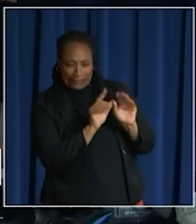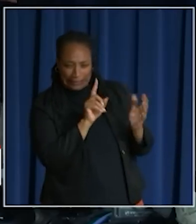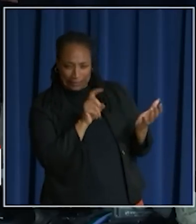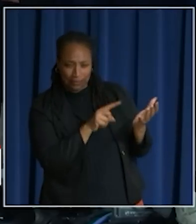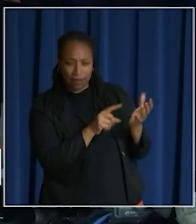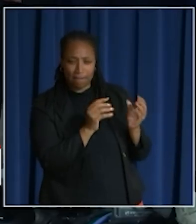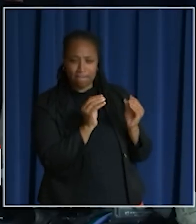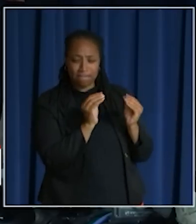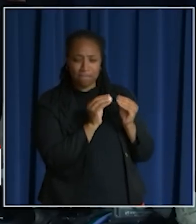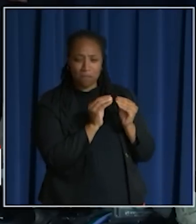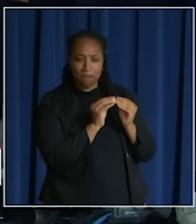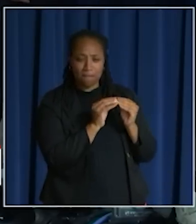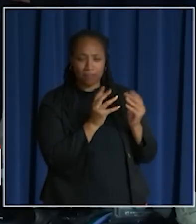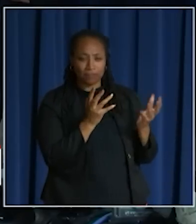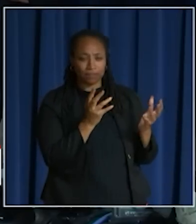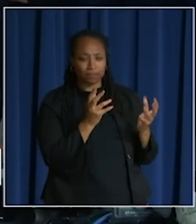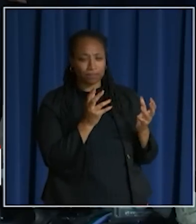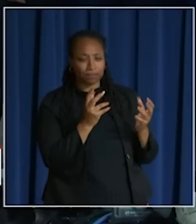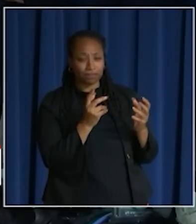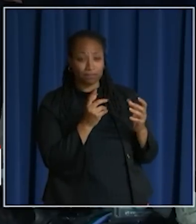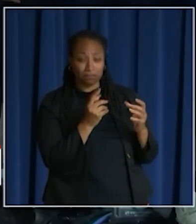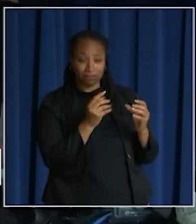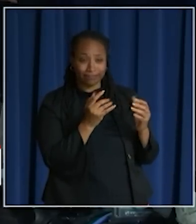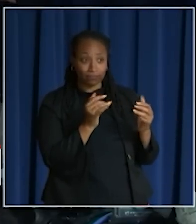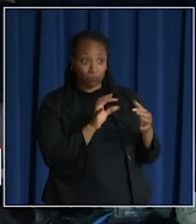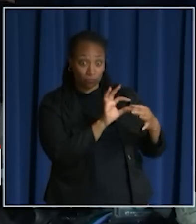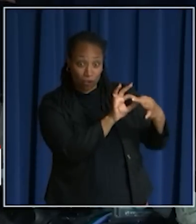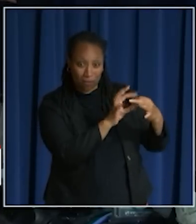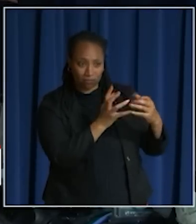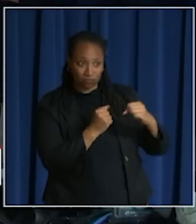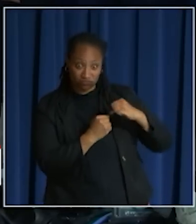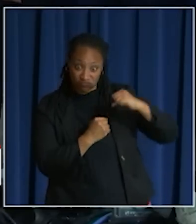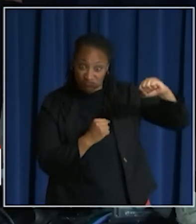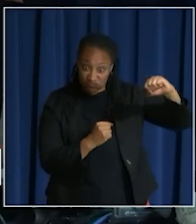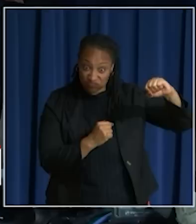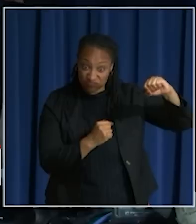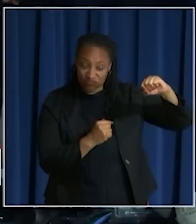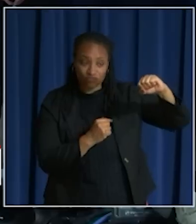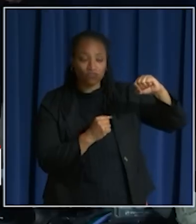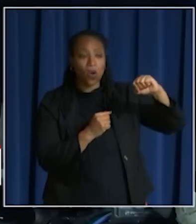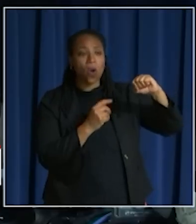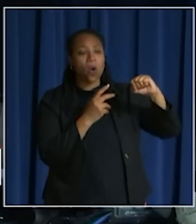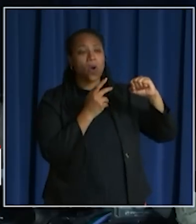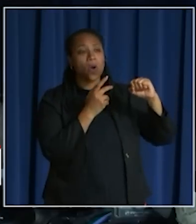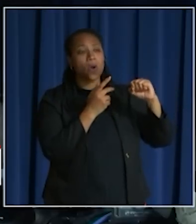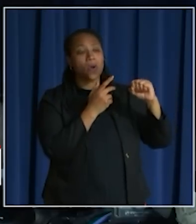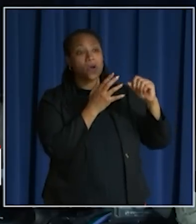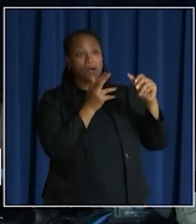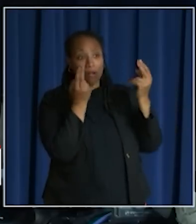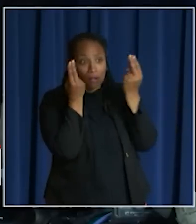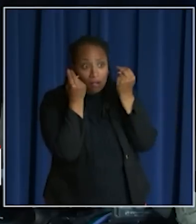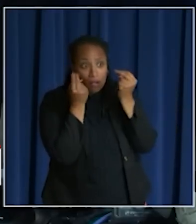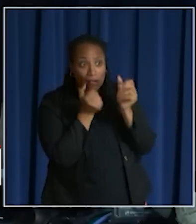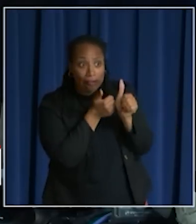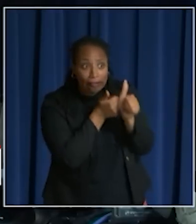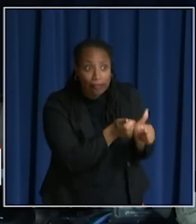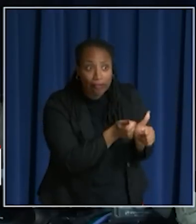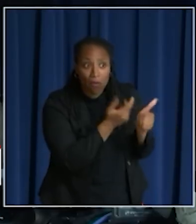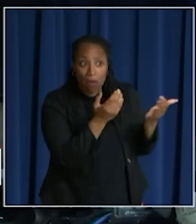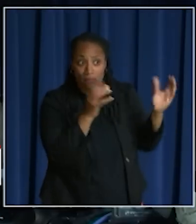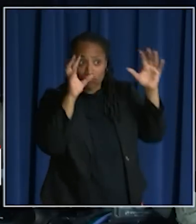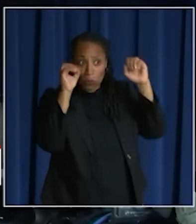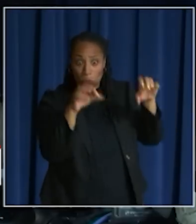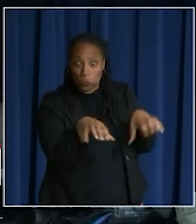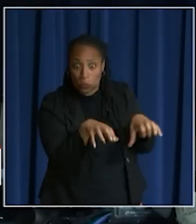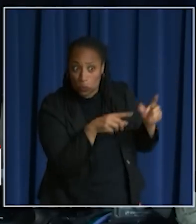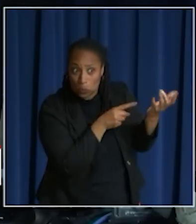back against what he's trying to do? You know, will your tenor change or intensify? You know, My tenor will be